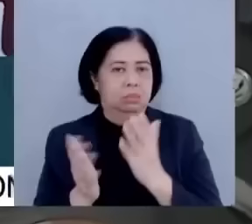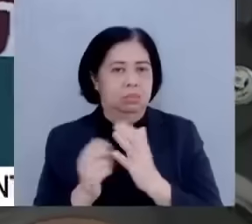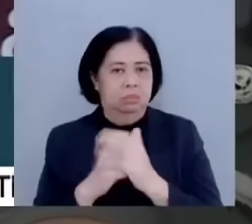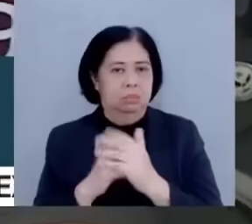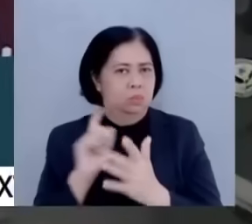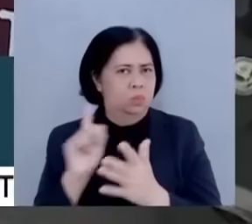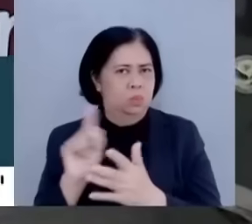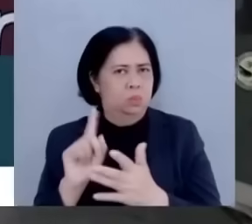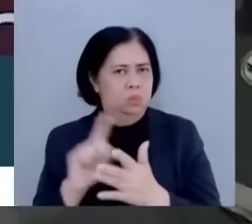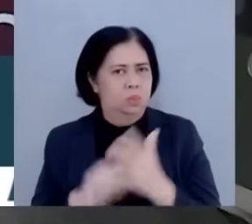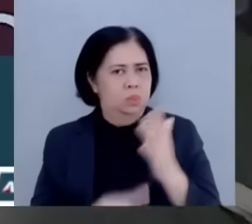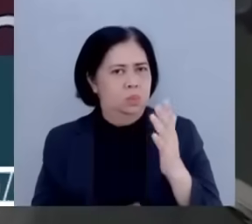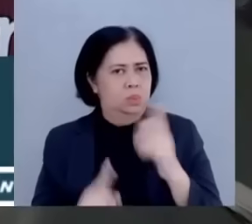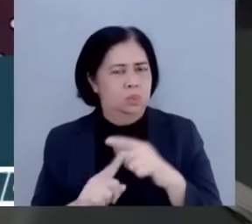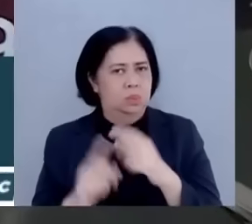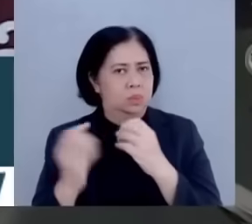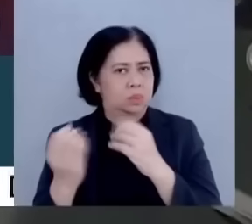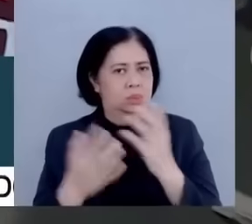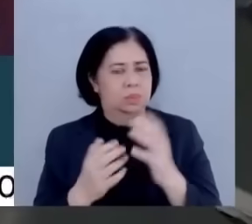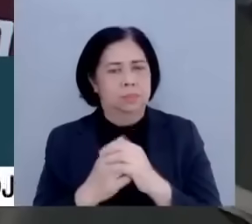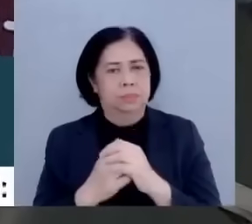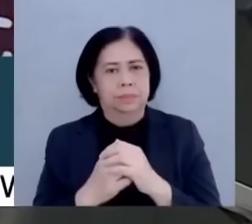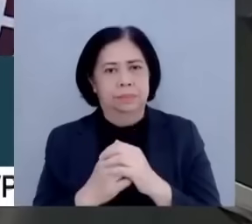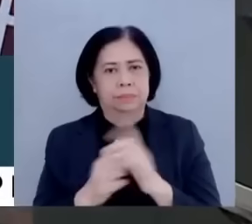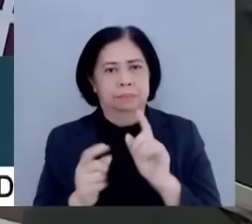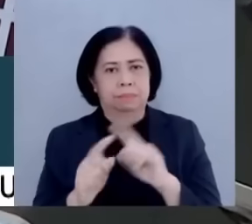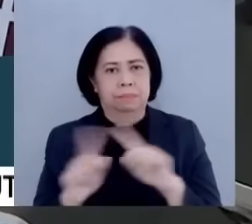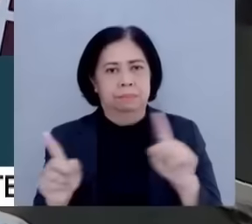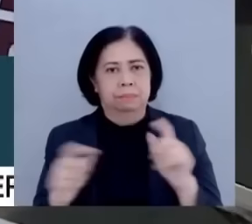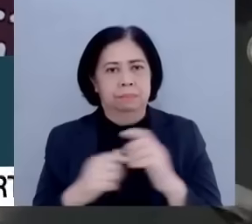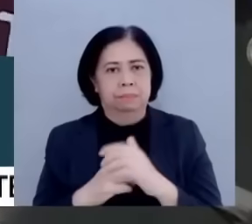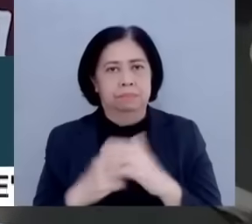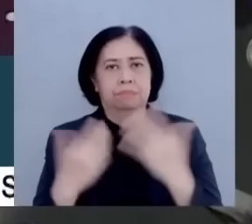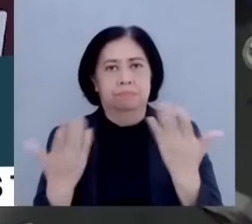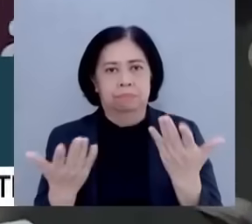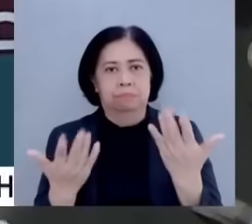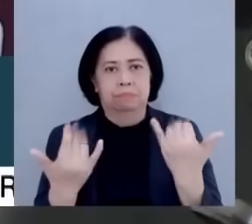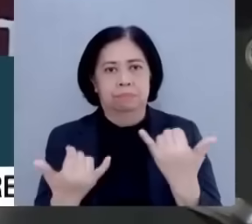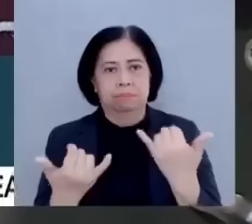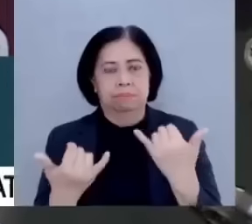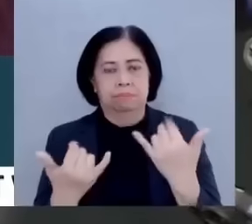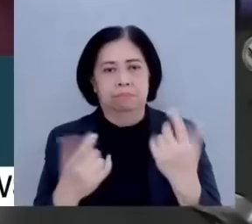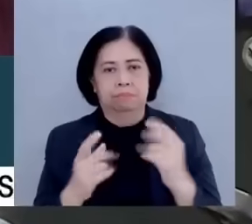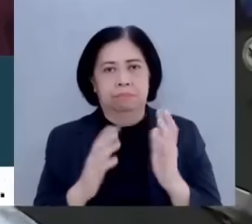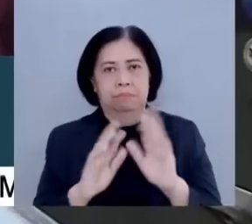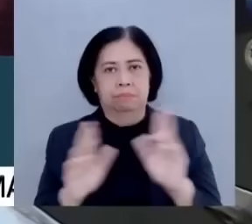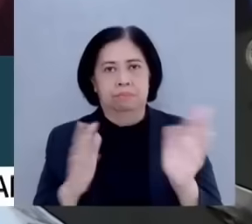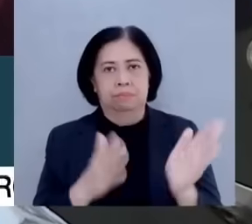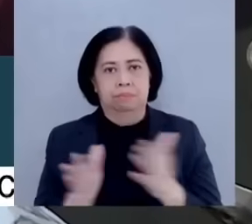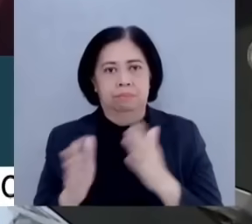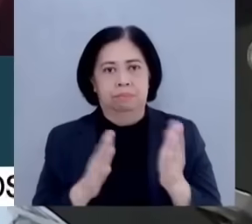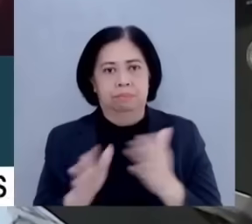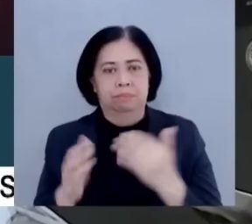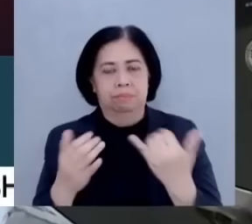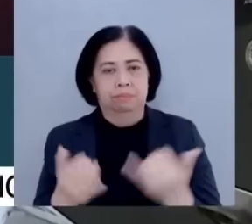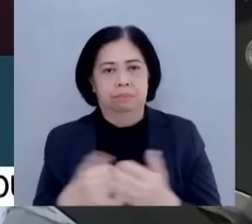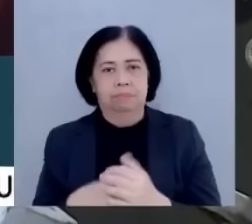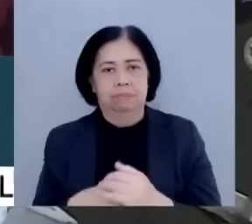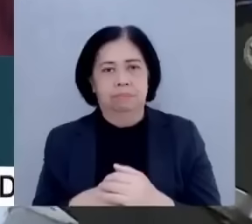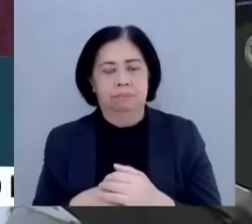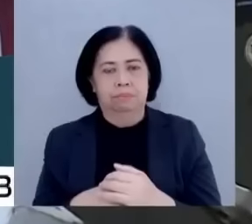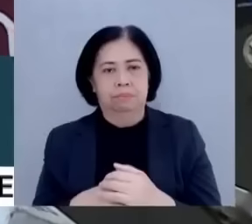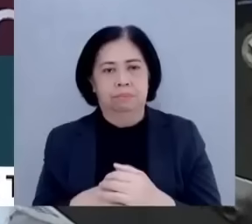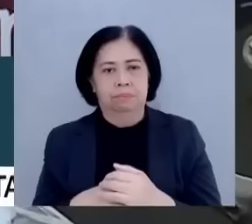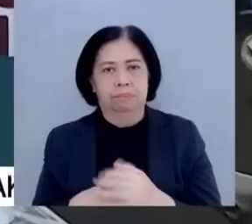yung information niya. But we are actually preparing right now a